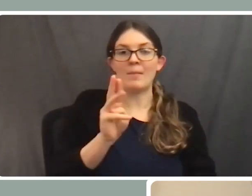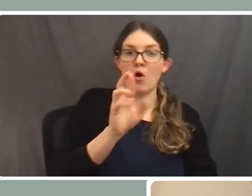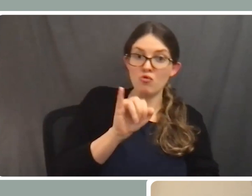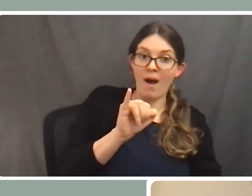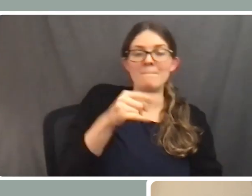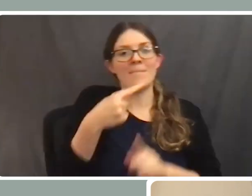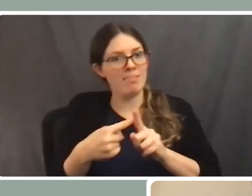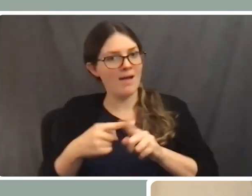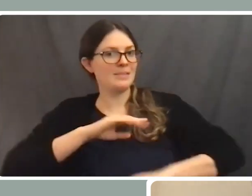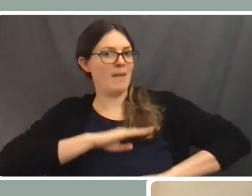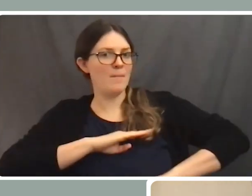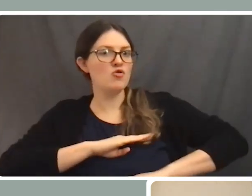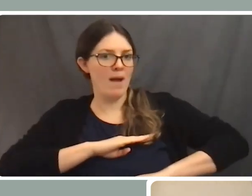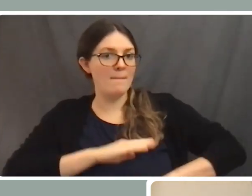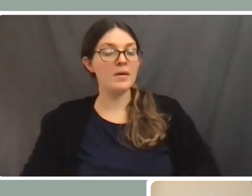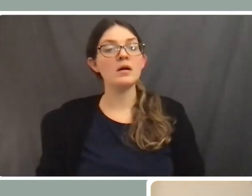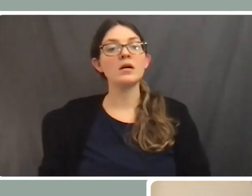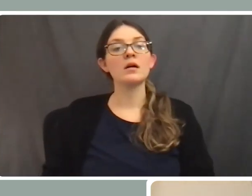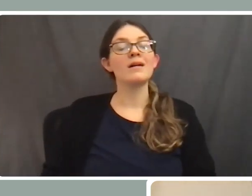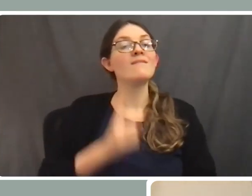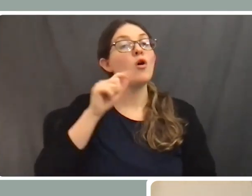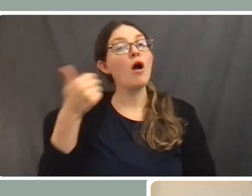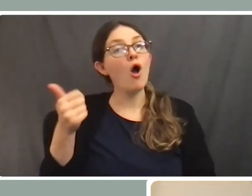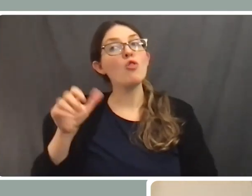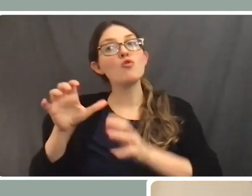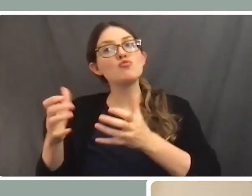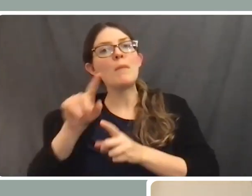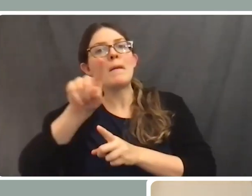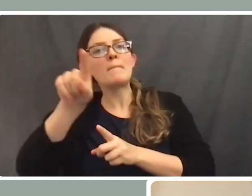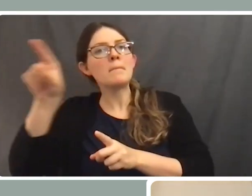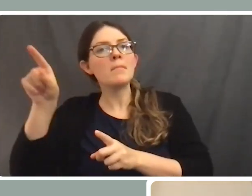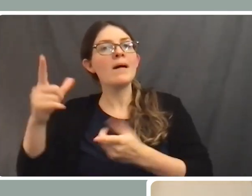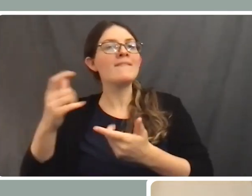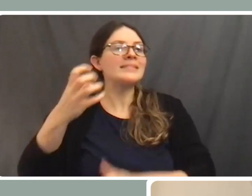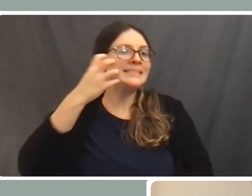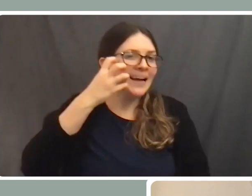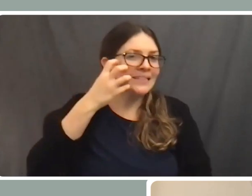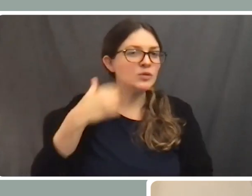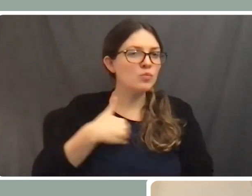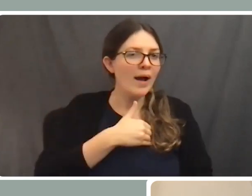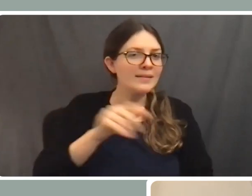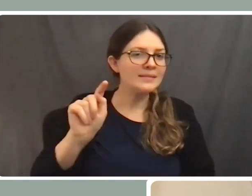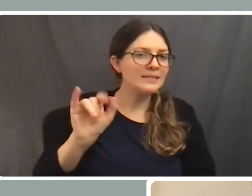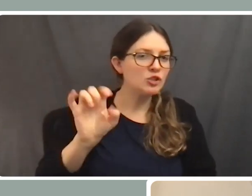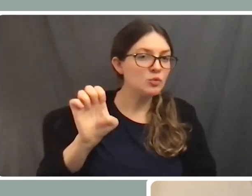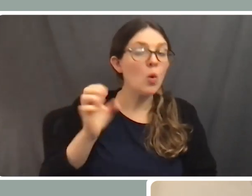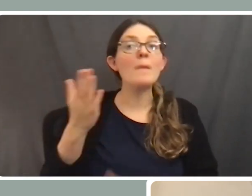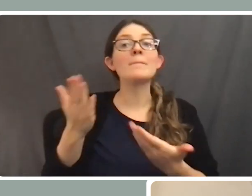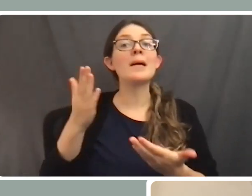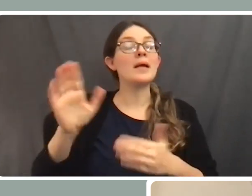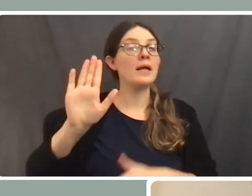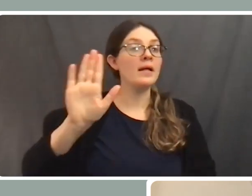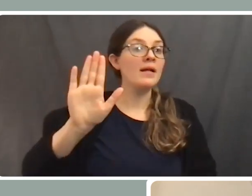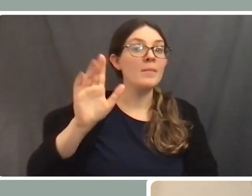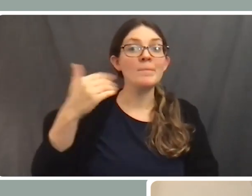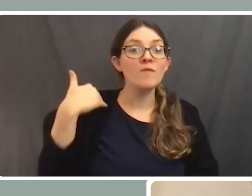as mammograms. But in other groups like dense breast tissue or women whose original cancer wasn't seen on their